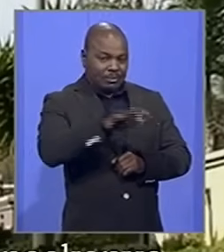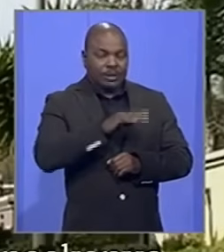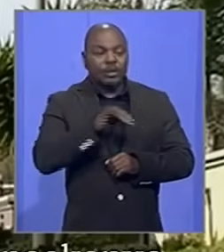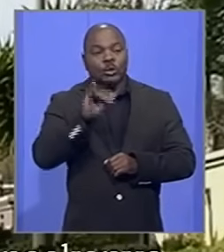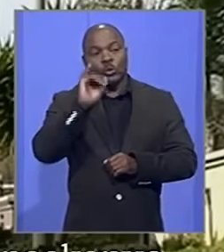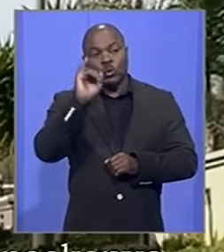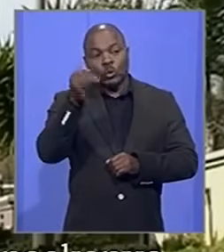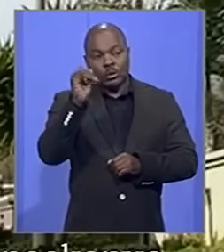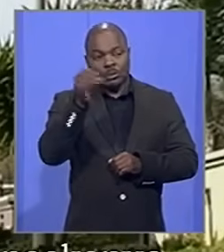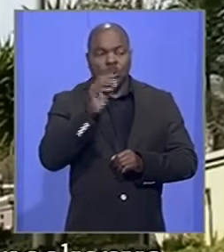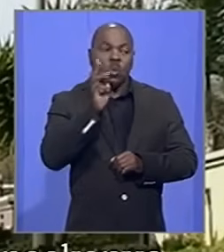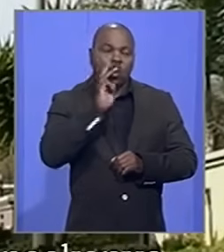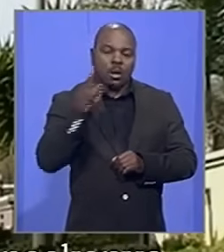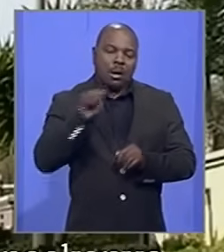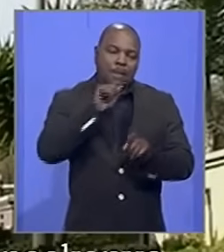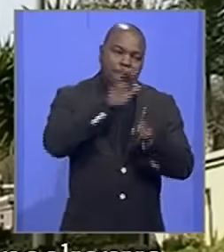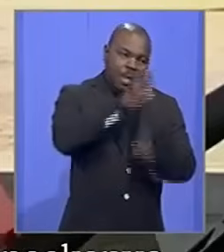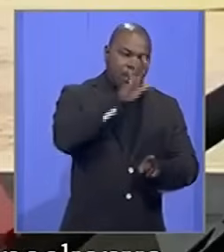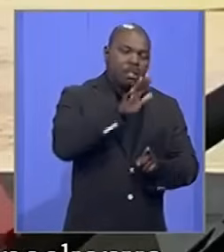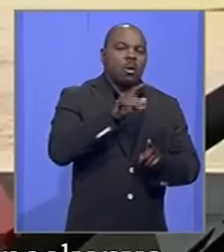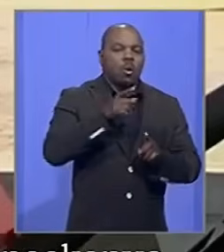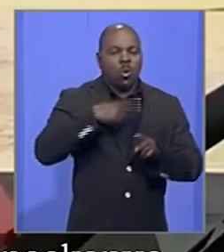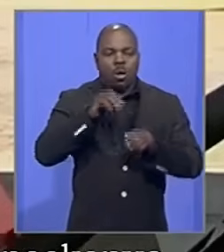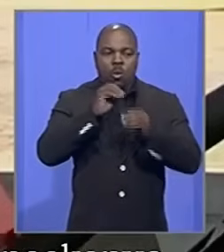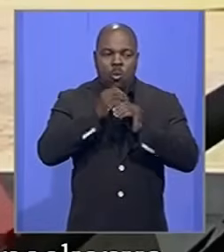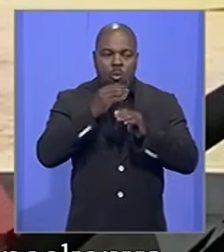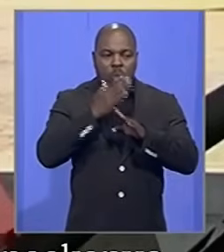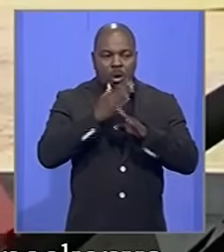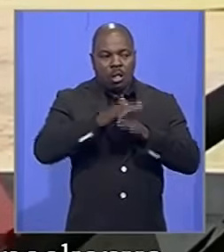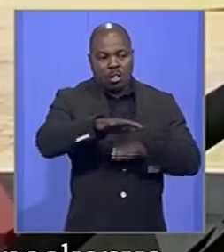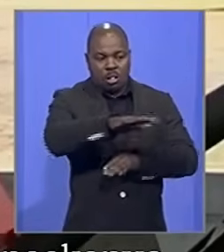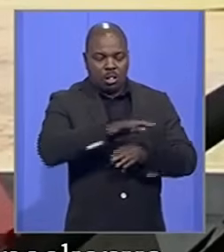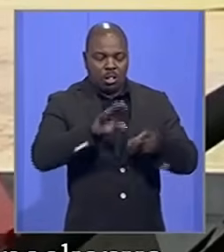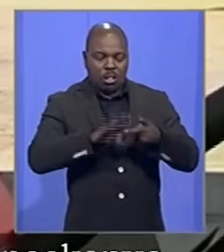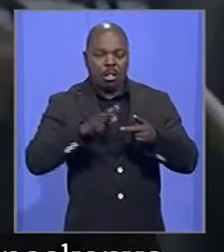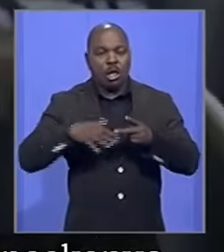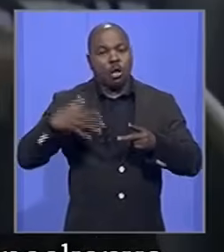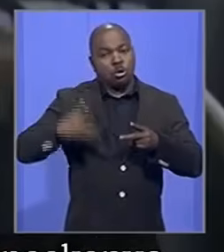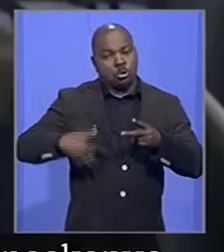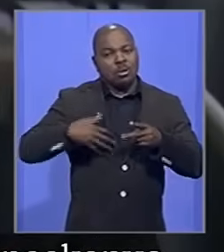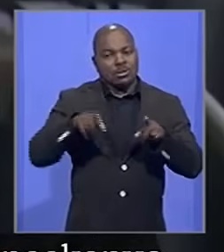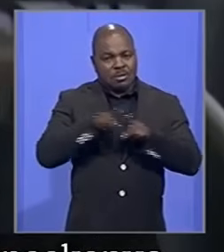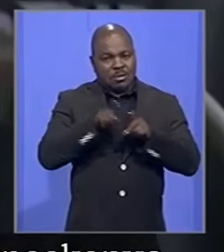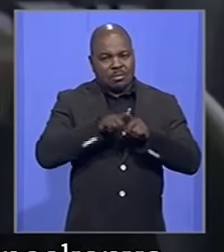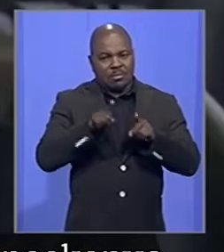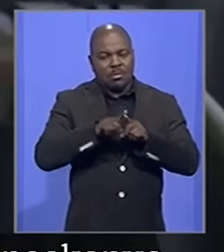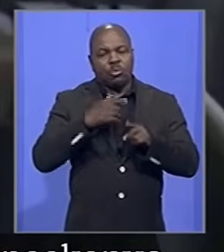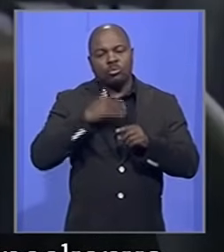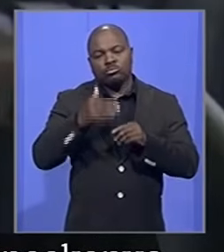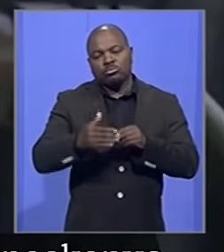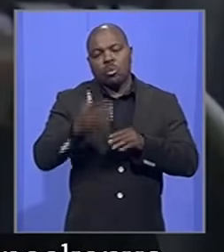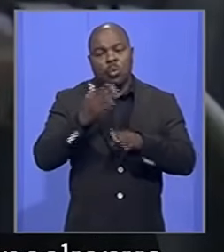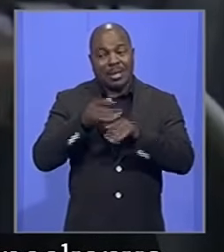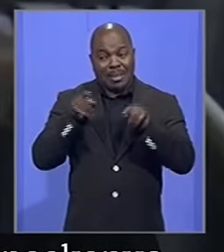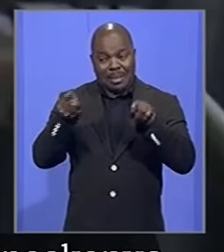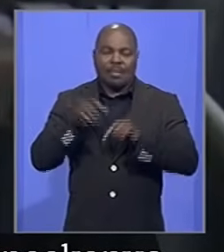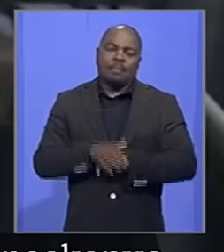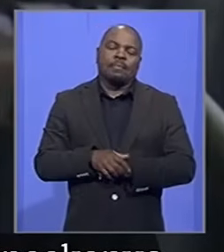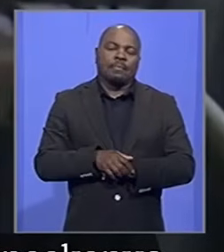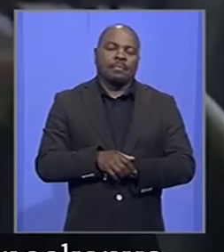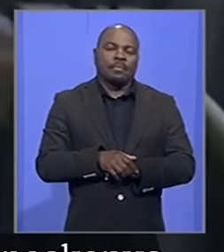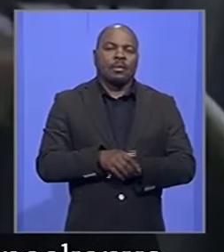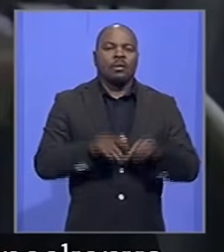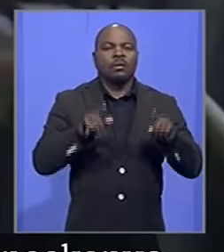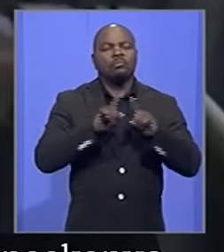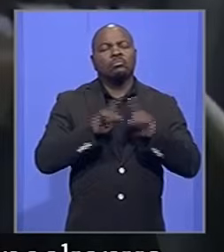will be impacted. Obviously, we'll be working around that area. And then Ekurhuleni also, that's the area that we'll be working in. What is